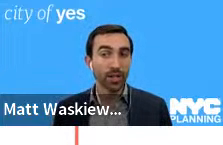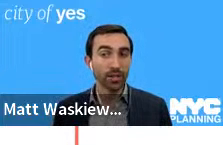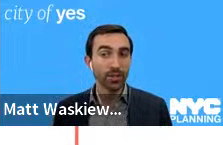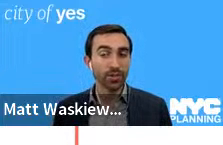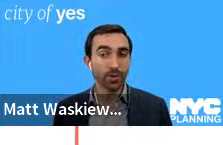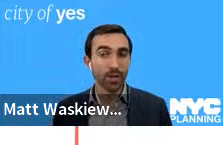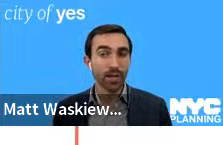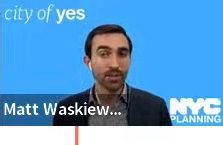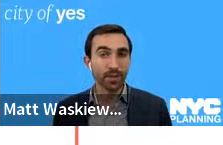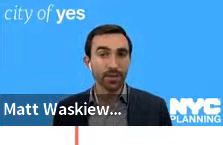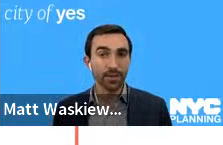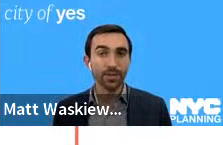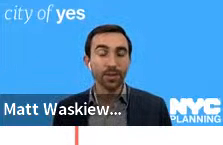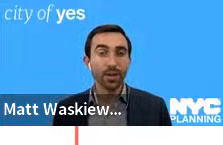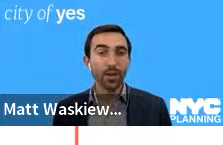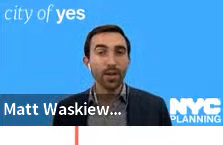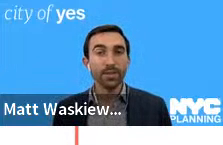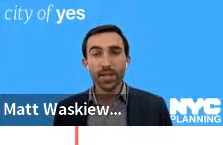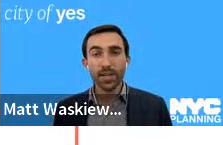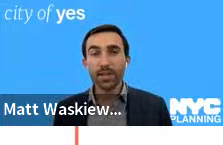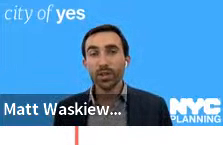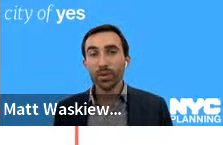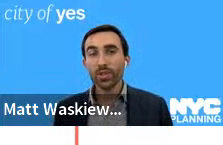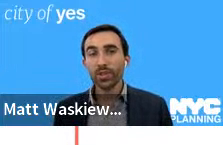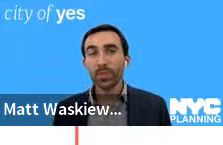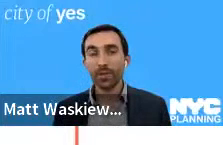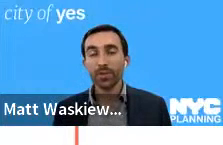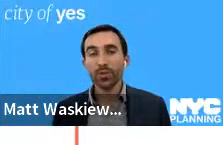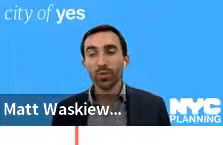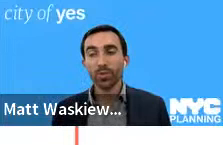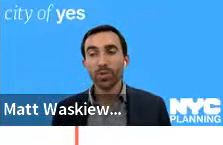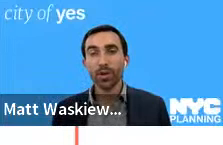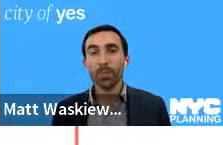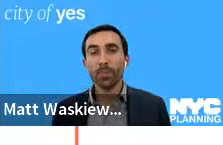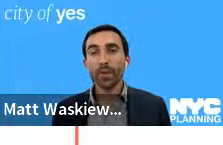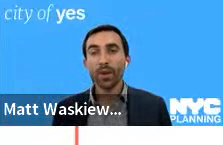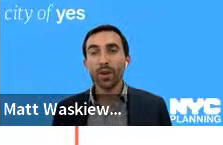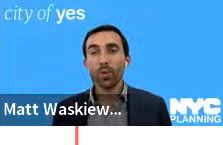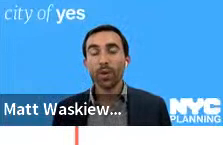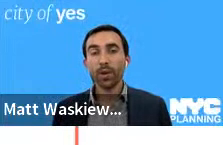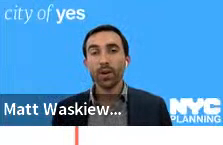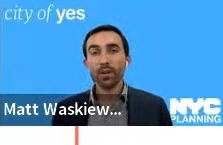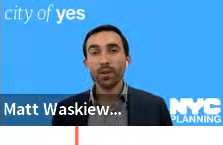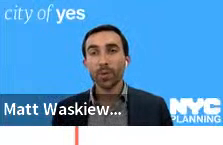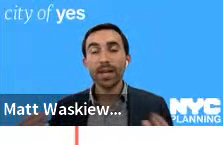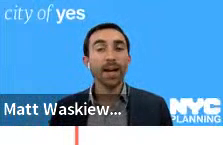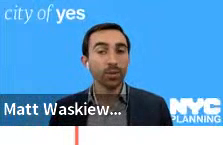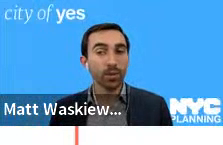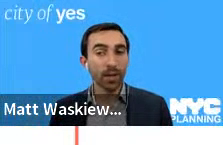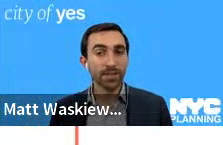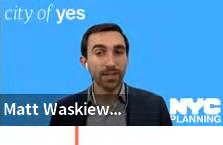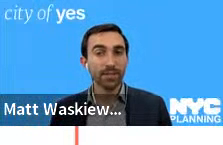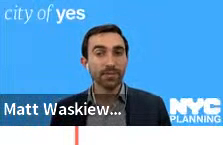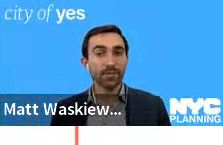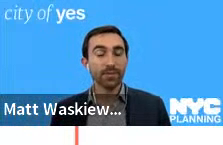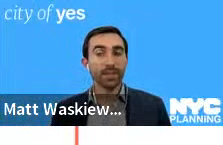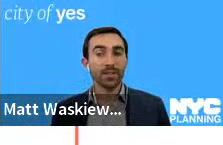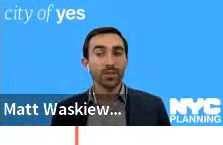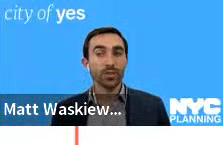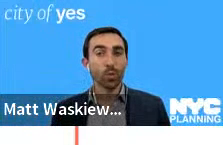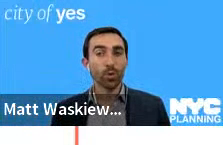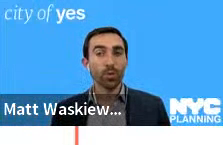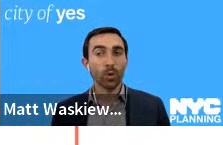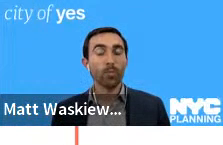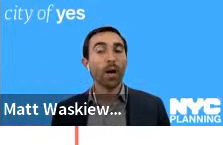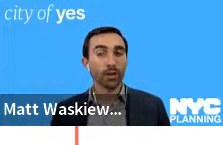any changes to those kinds of things. Second, on your question about use groups, though, we are recategorizing